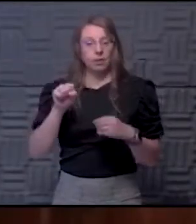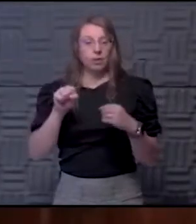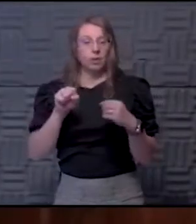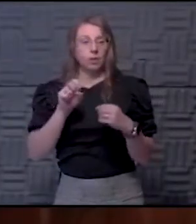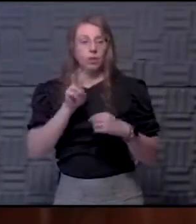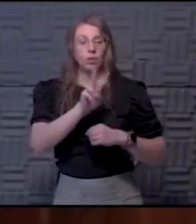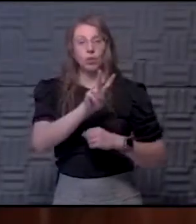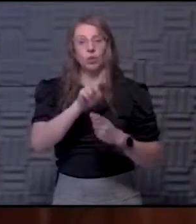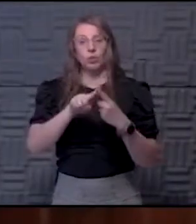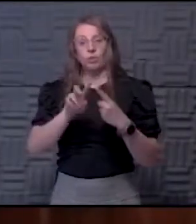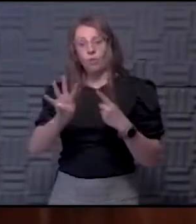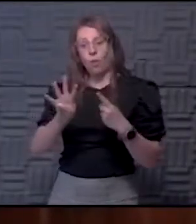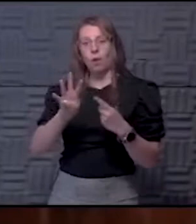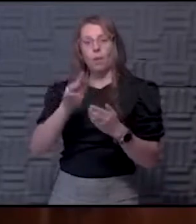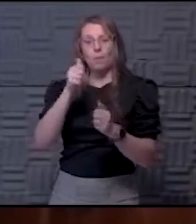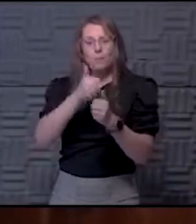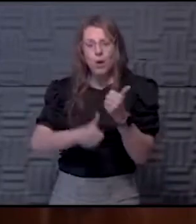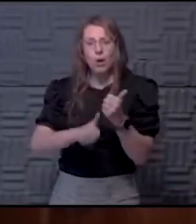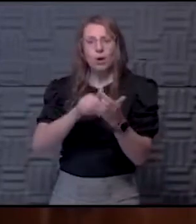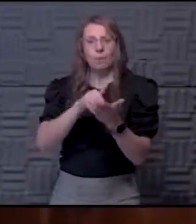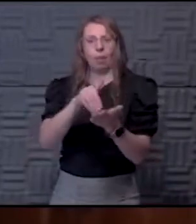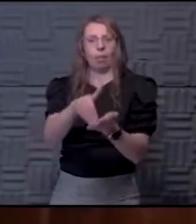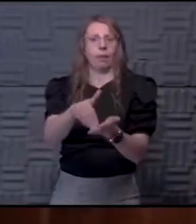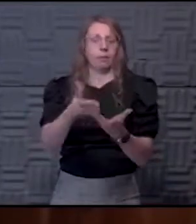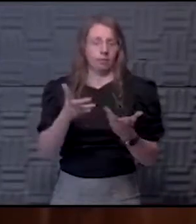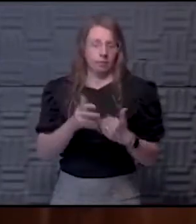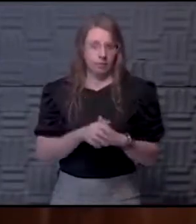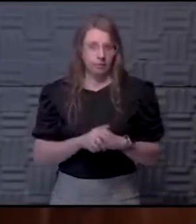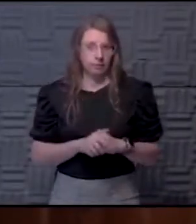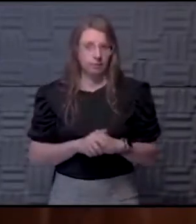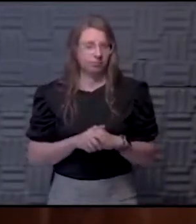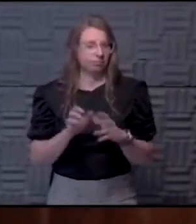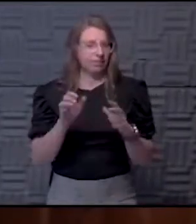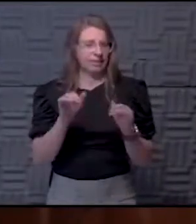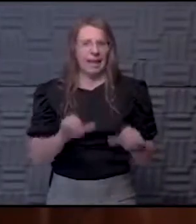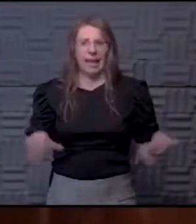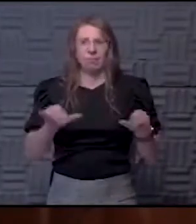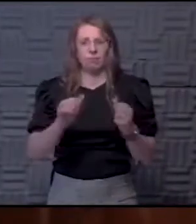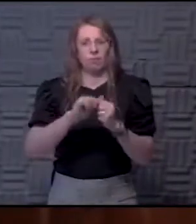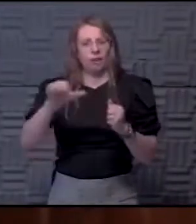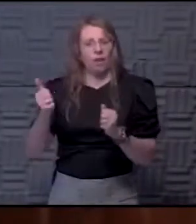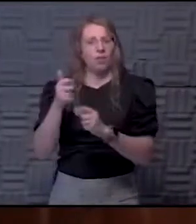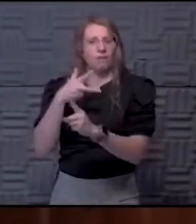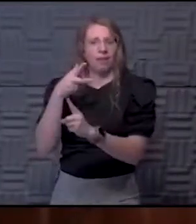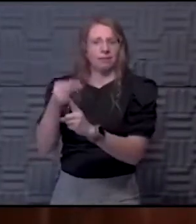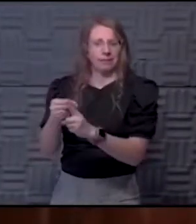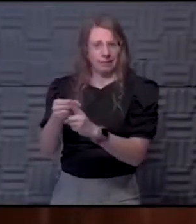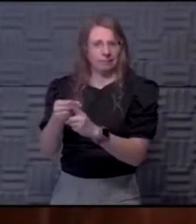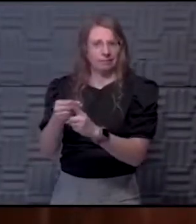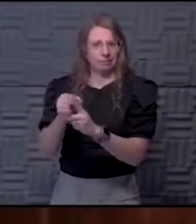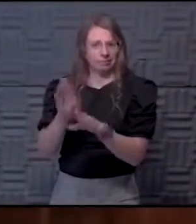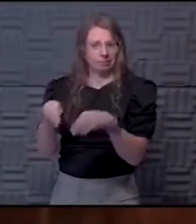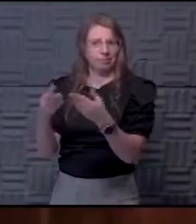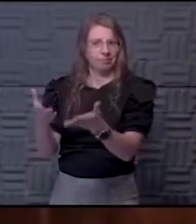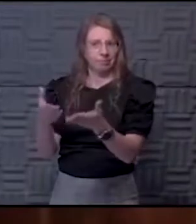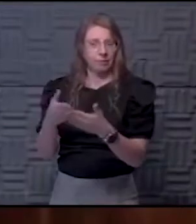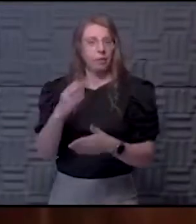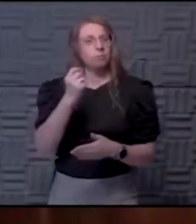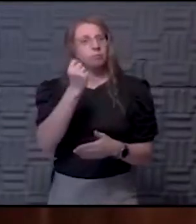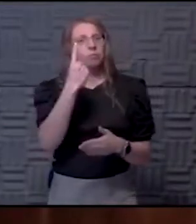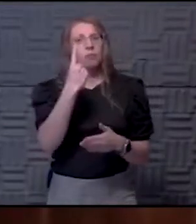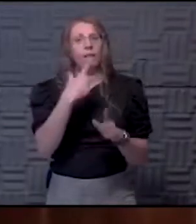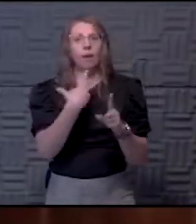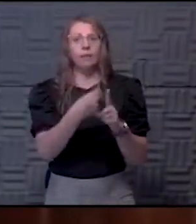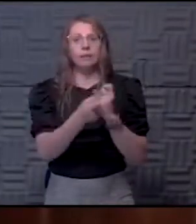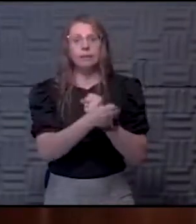pretty much the same as other routine vaccines that we give. So we know the vaccines are safe. One of the things